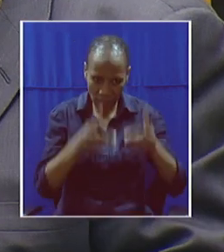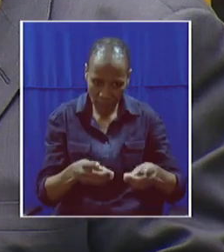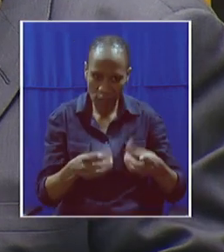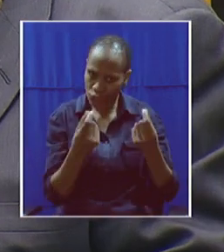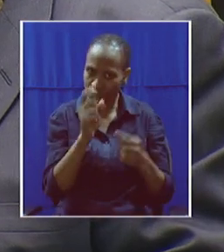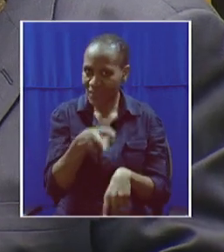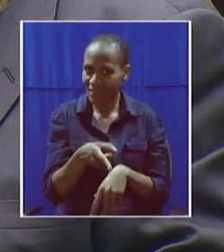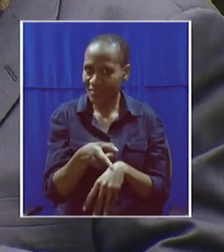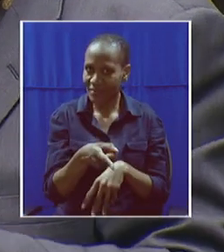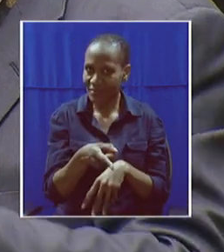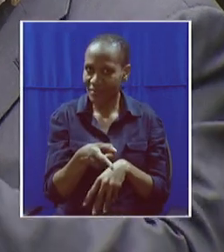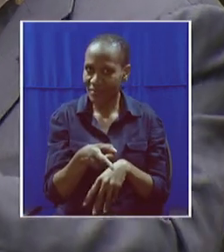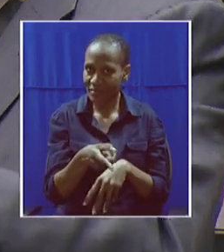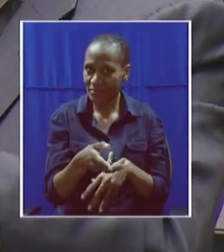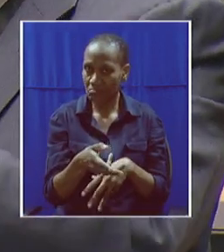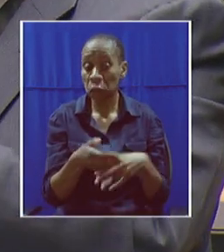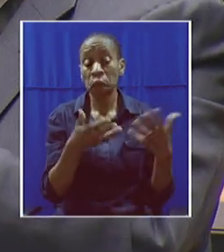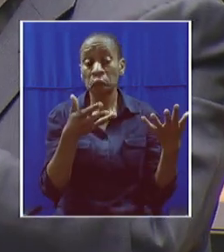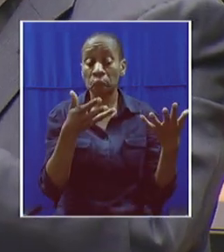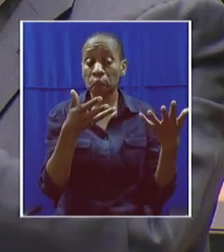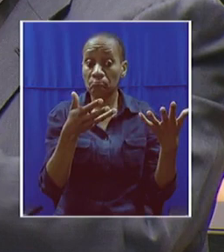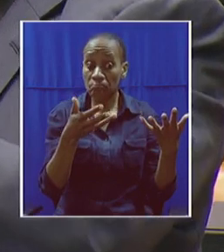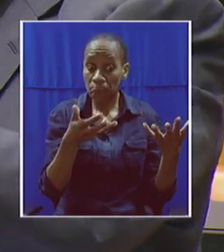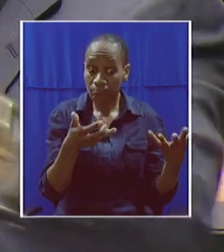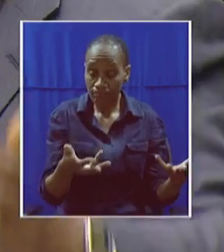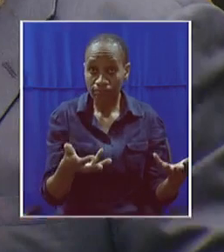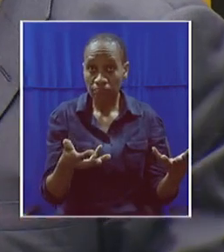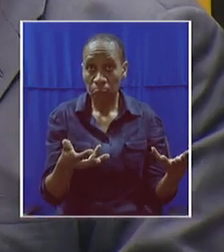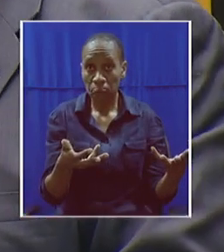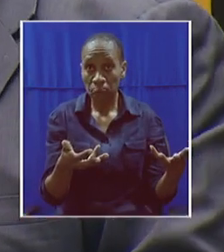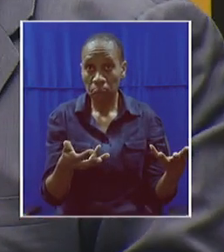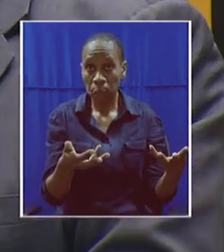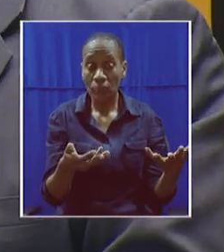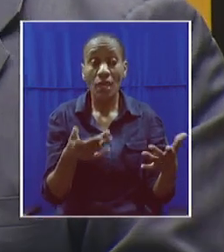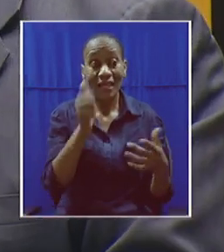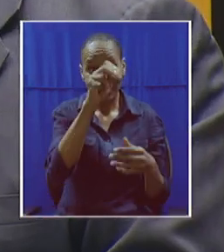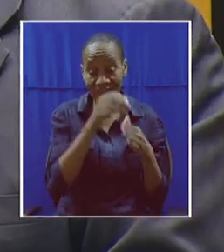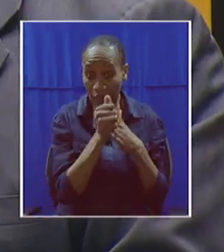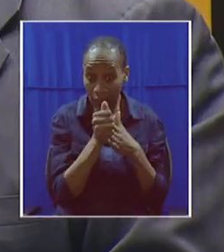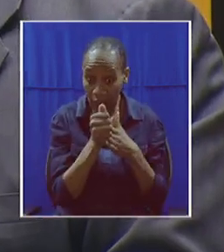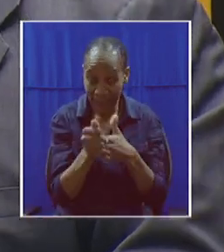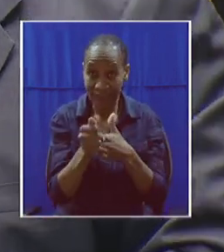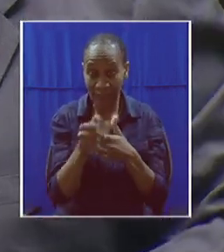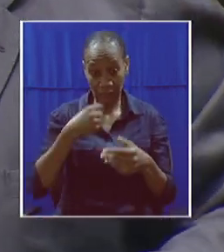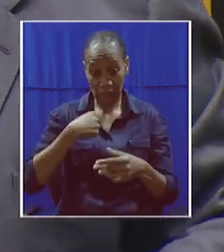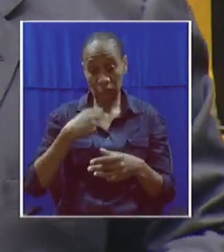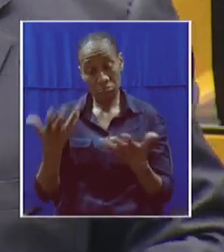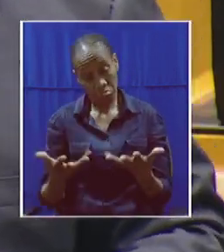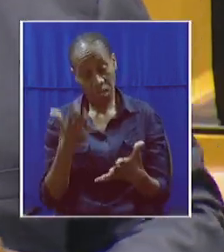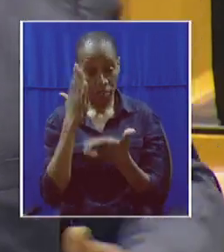to do about it and being at the uh at the head of the alliance uh I'm sure the